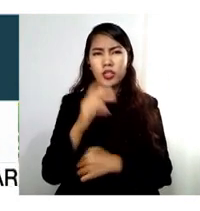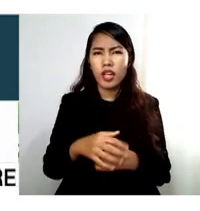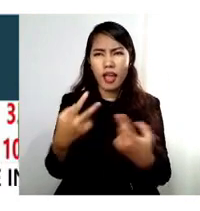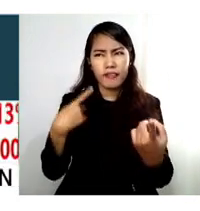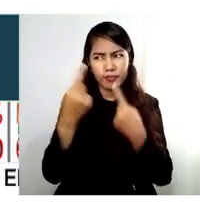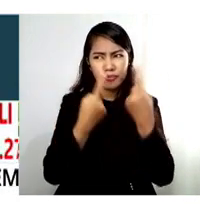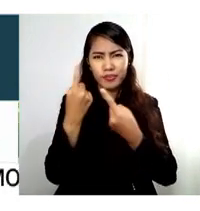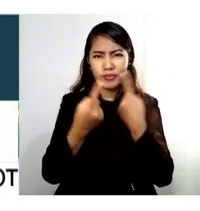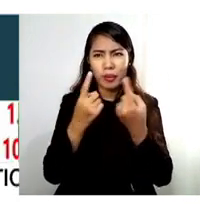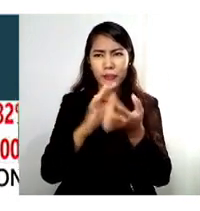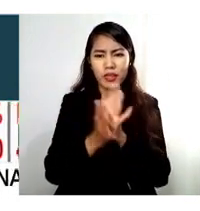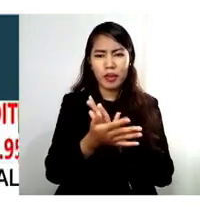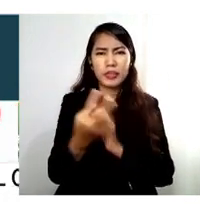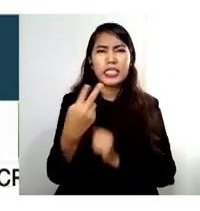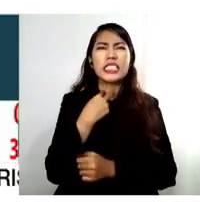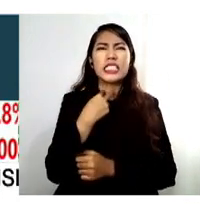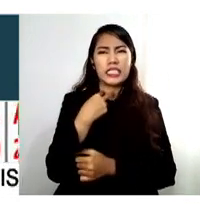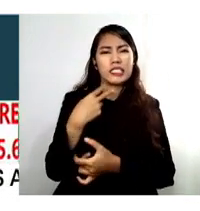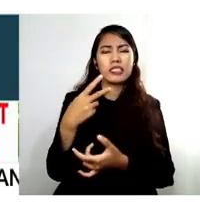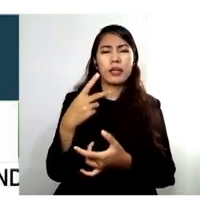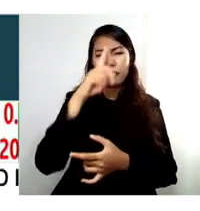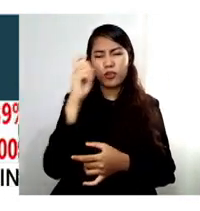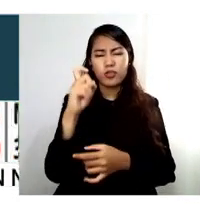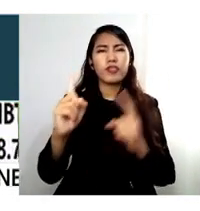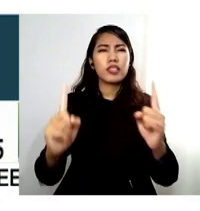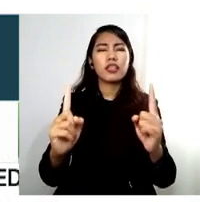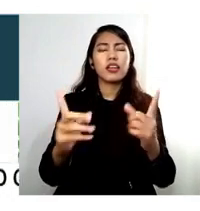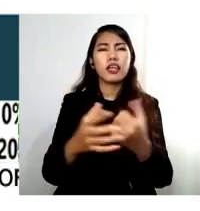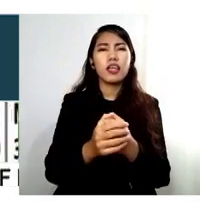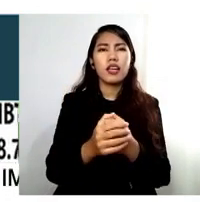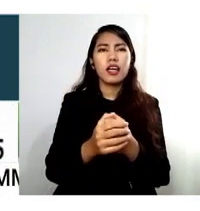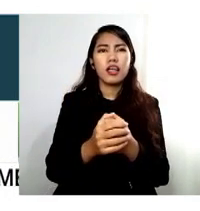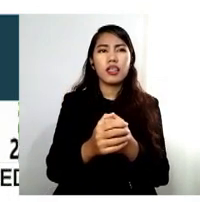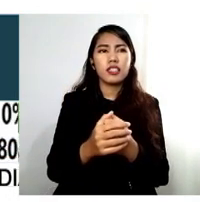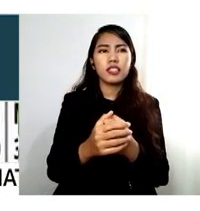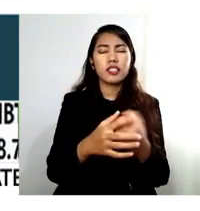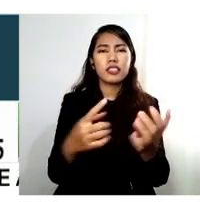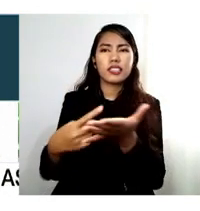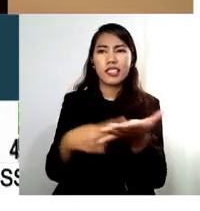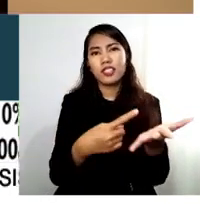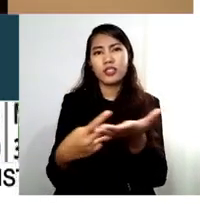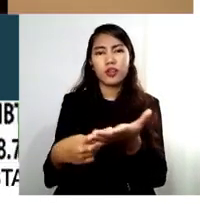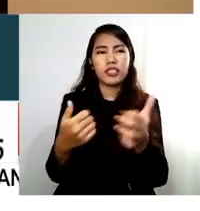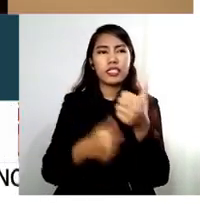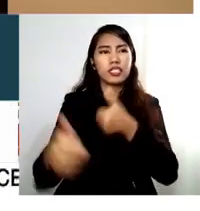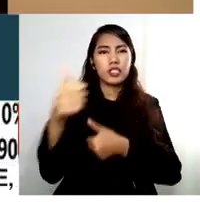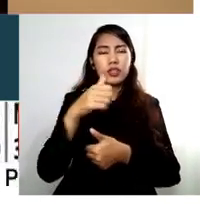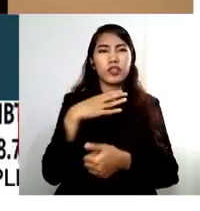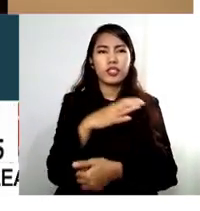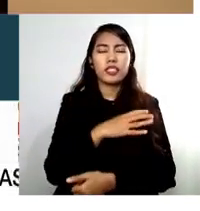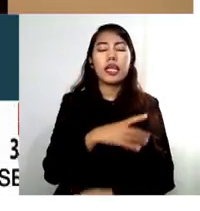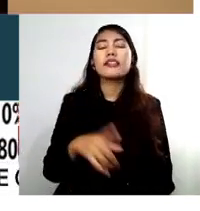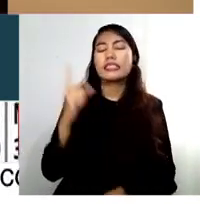whole hustle for the speakership, Mr. Secretary. That is correct. No, that is why I think whatever the decision